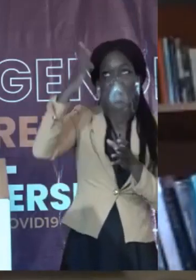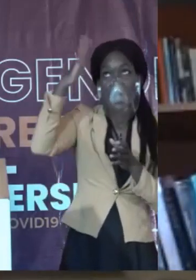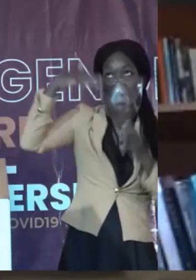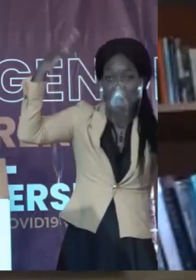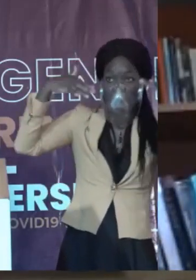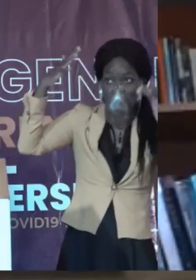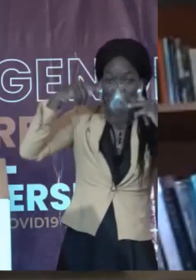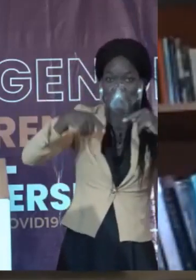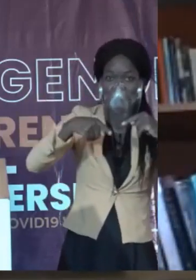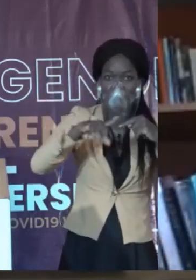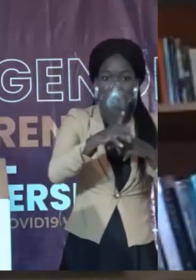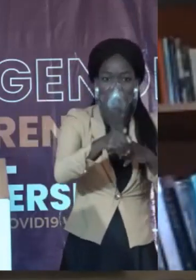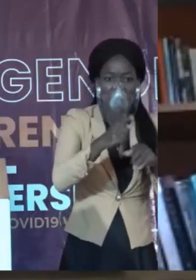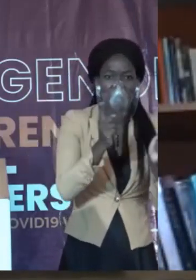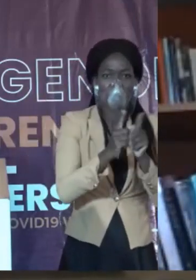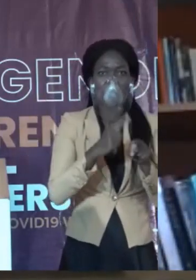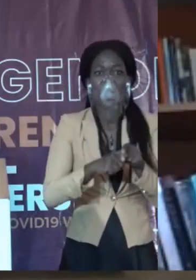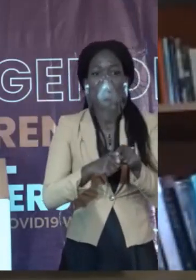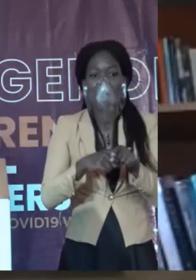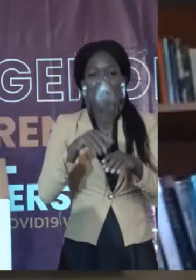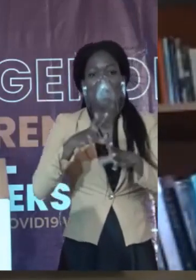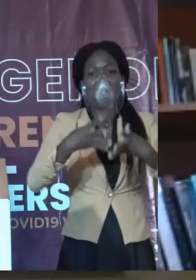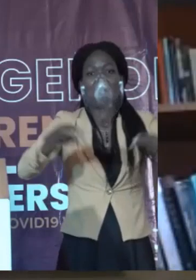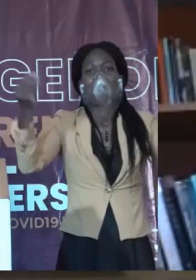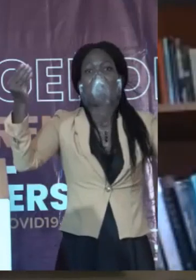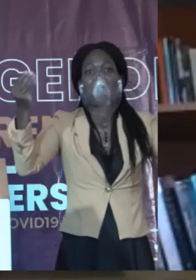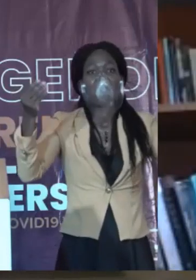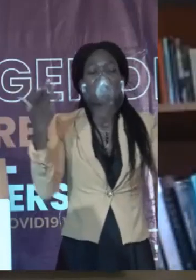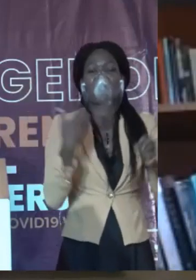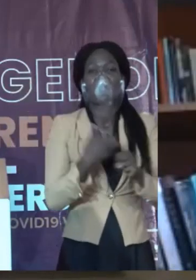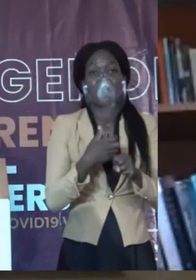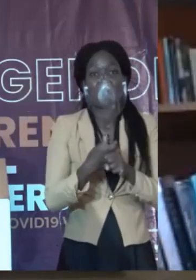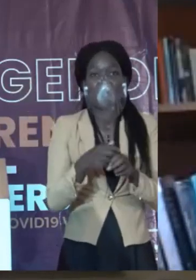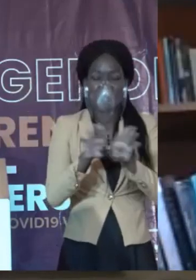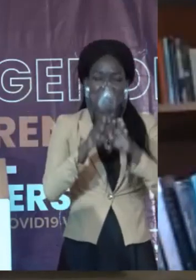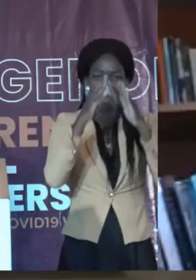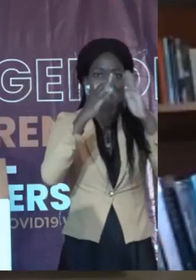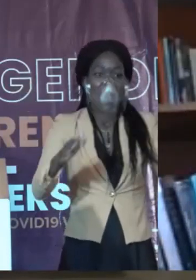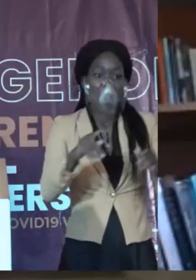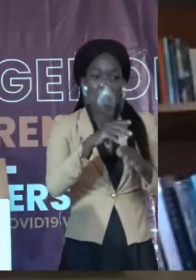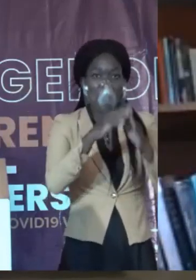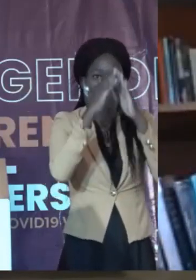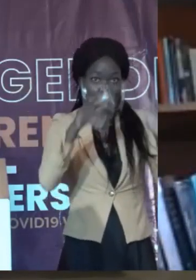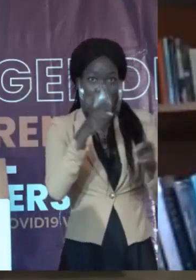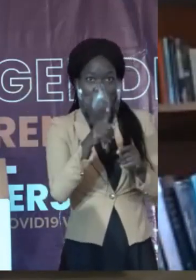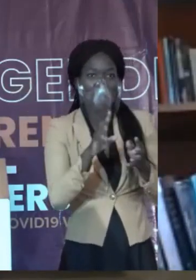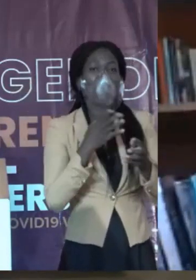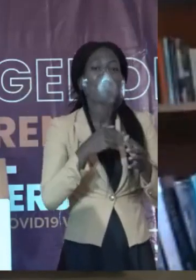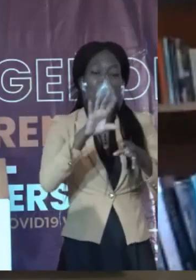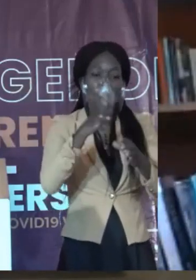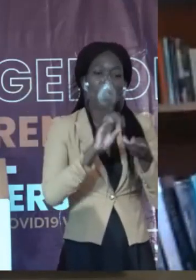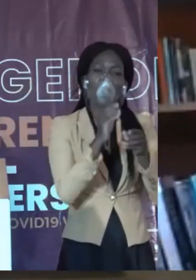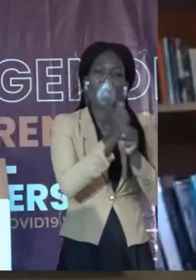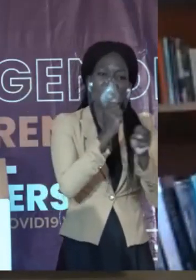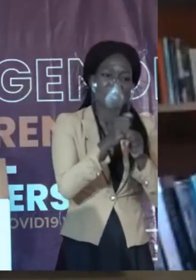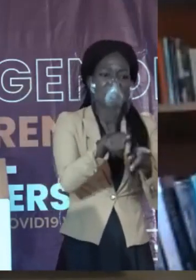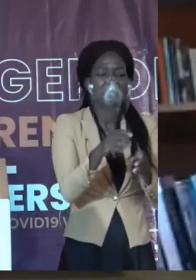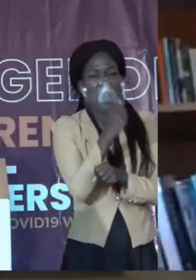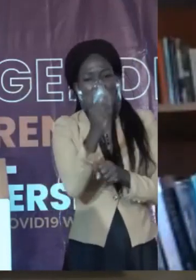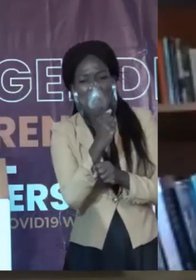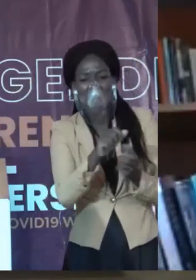provide domestic water for the family. And therefore, increasingly, women have to cover huge distances to collect water, which increases